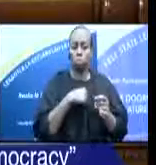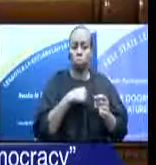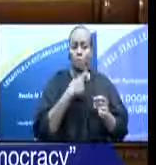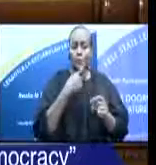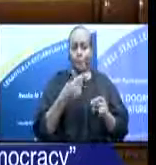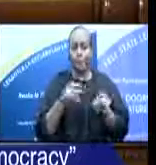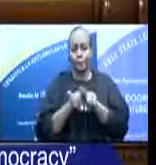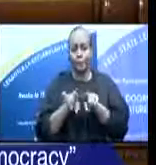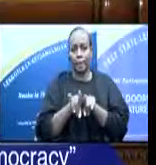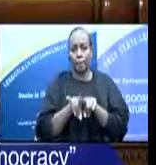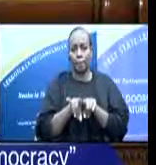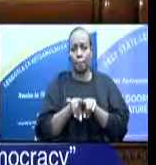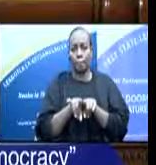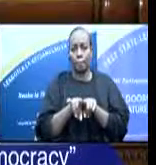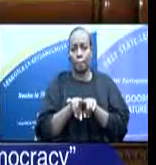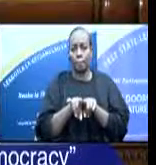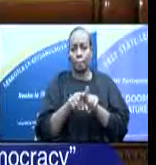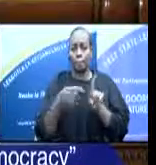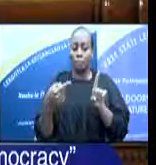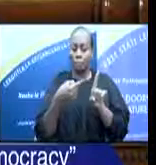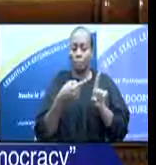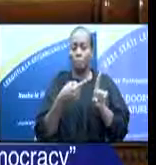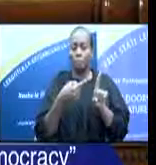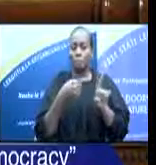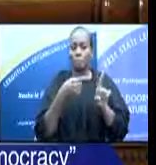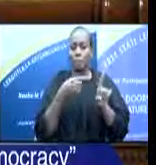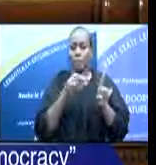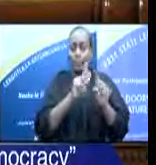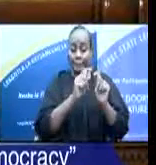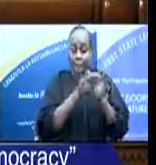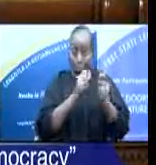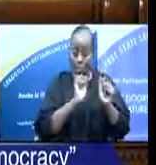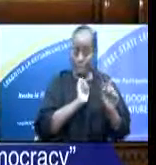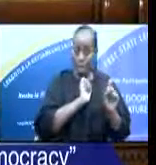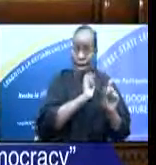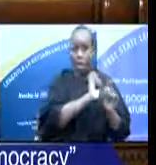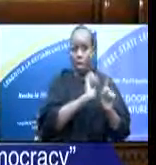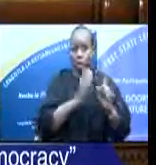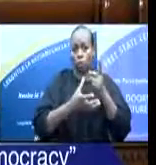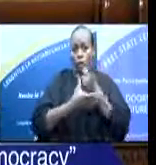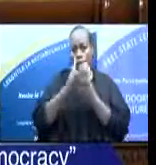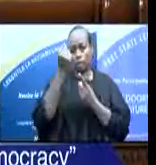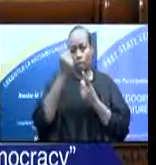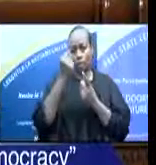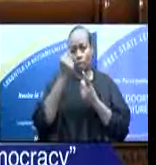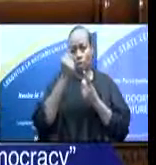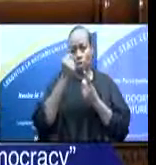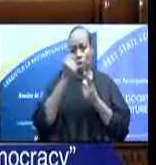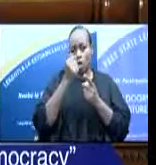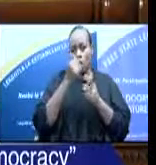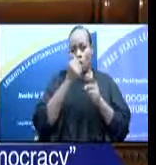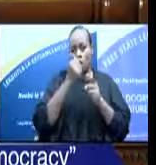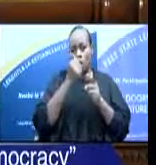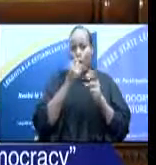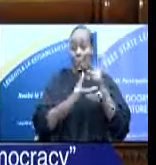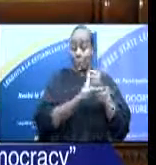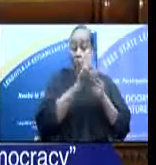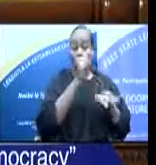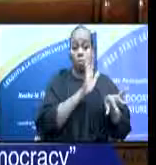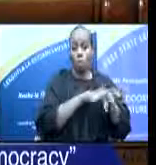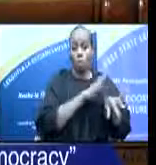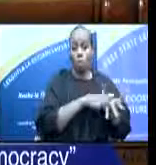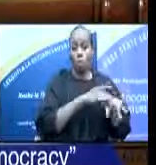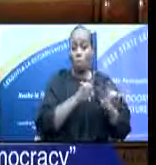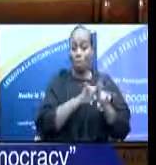to Honorable Monsensiu with your team for achieving less with more. Le sebeditse